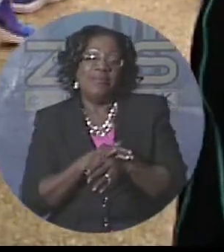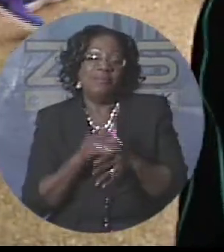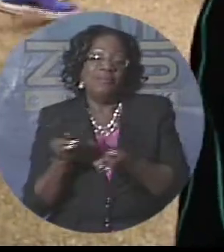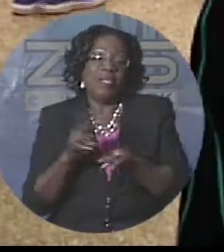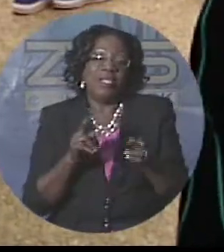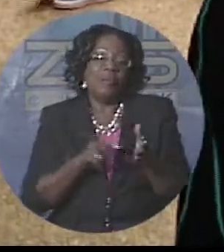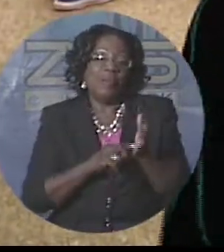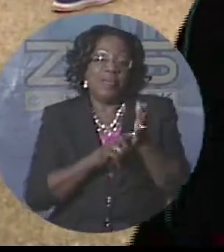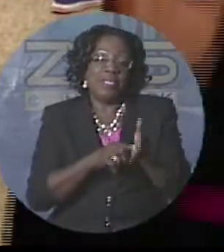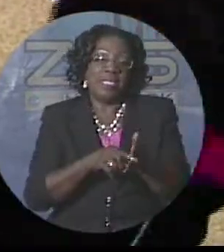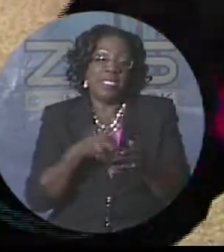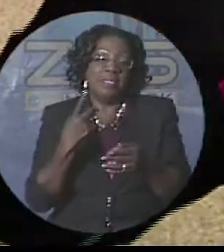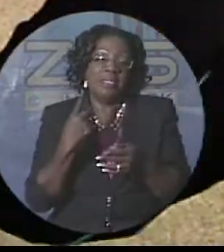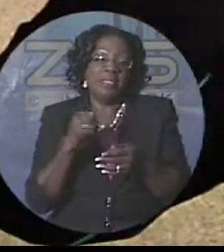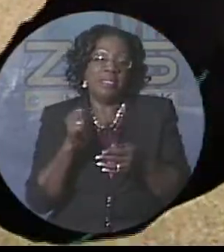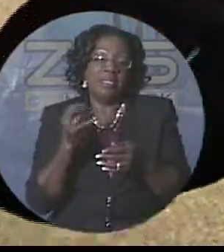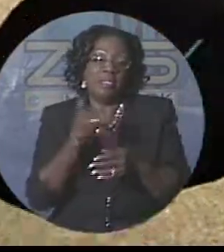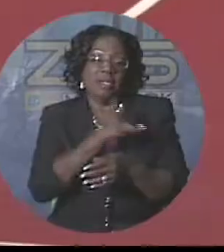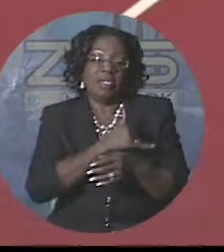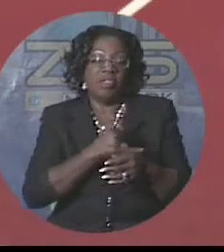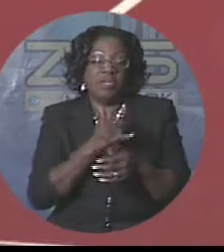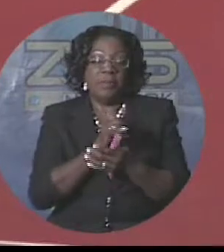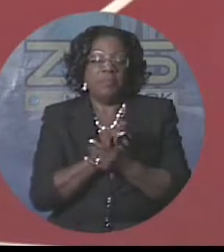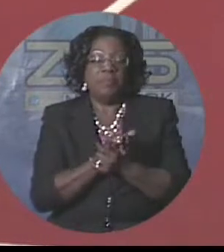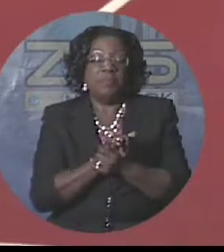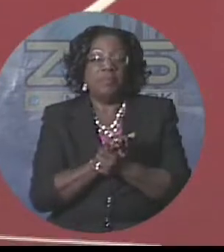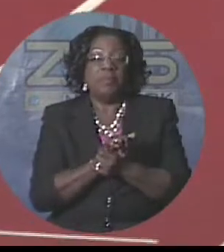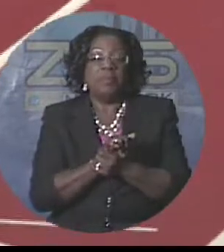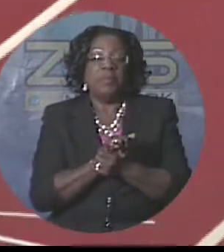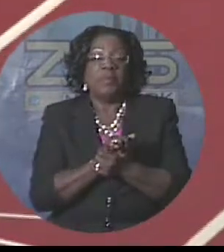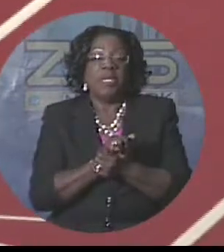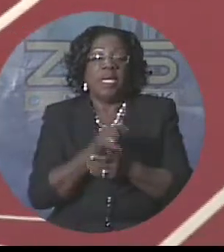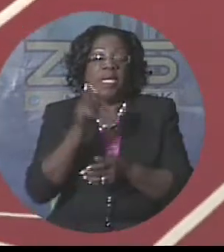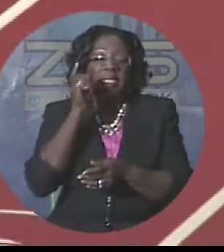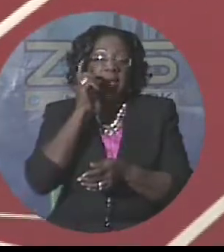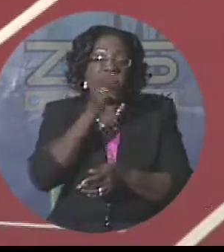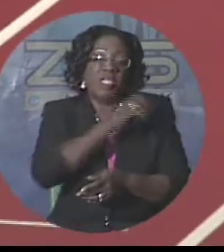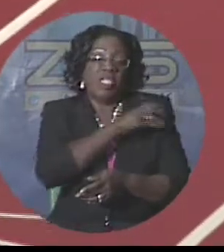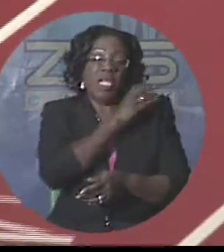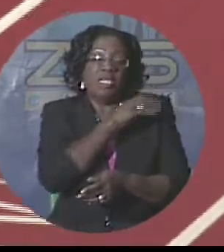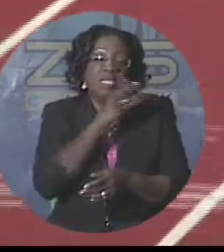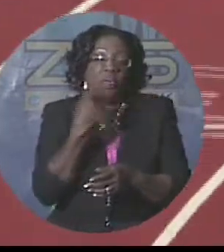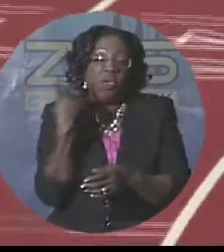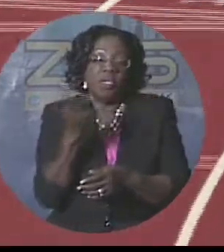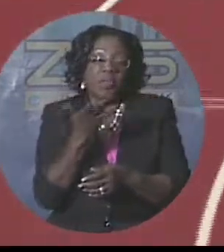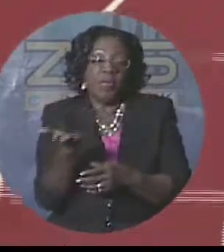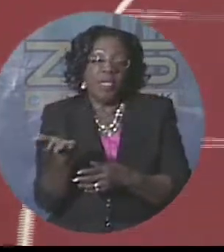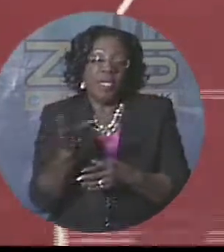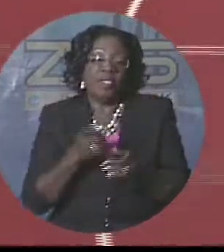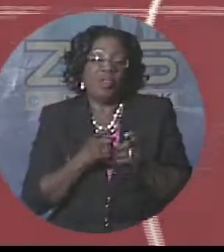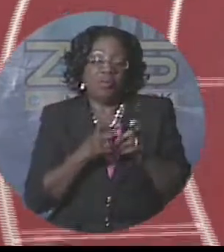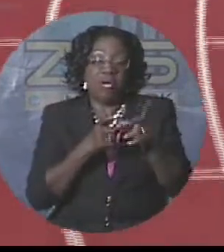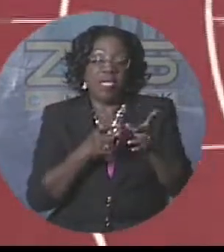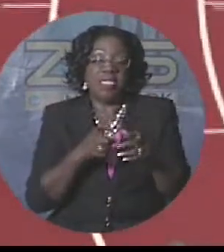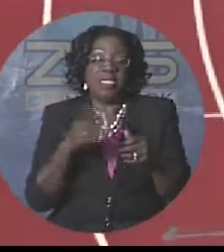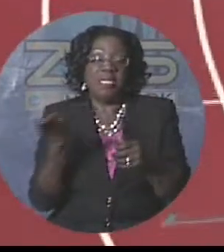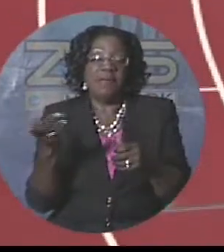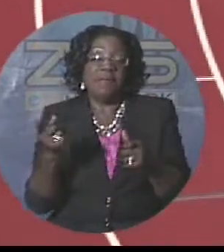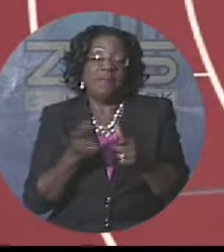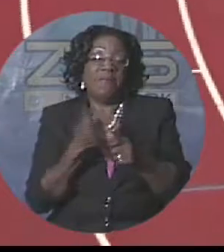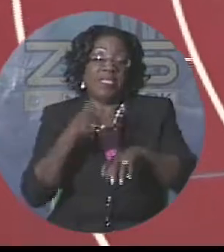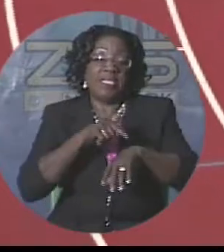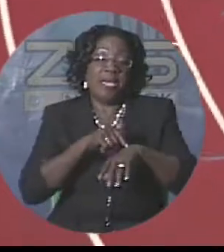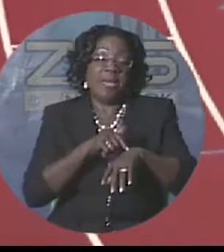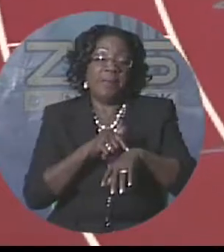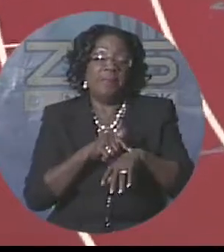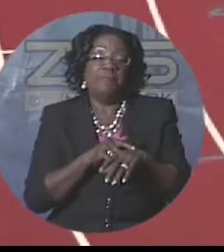I think it's going to be a great environment to do what I want to do. Hurdler Devin Charlton also working on the kinks. She's here for the first time, and guess